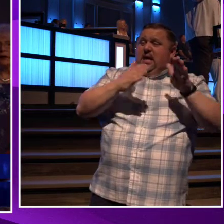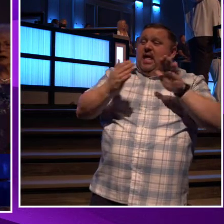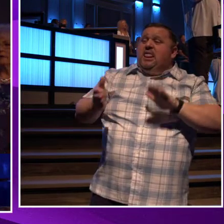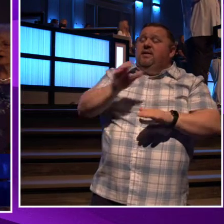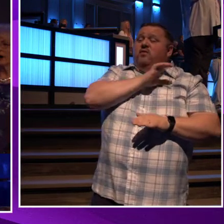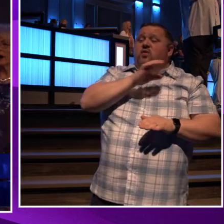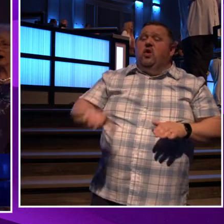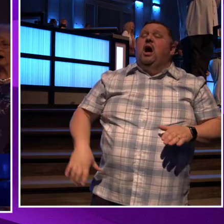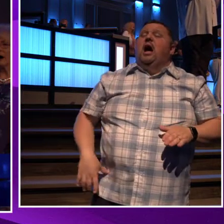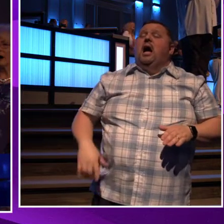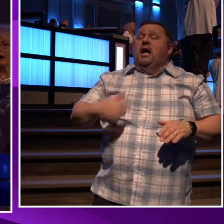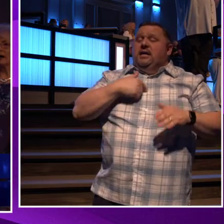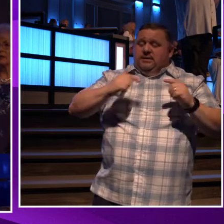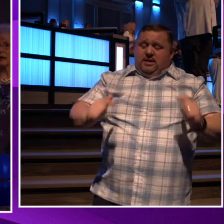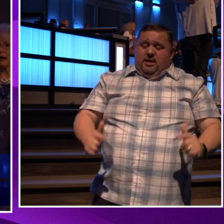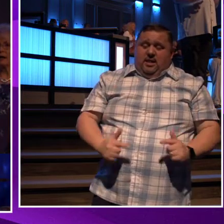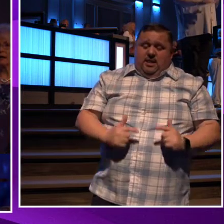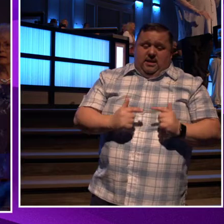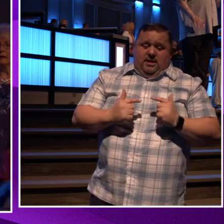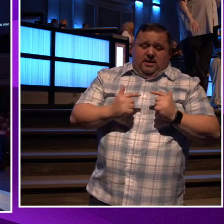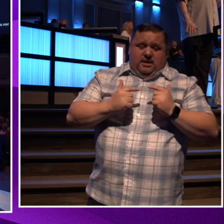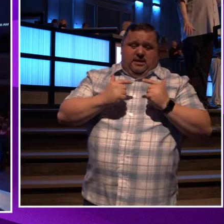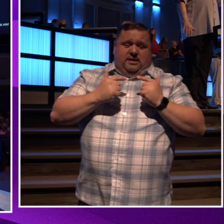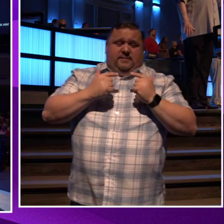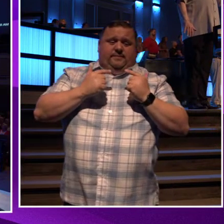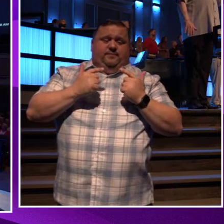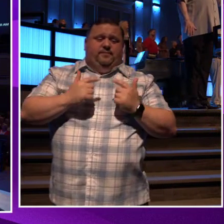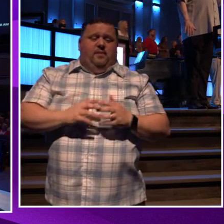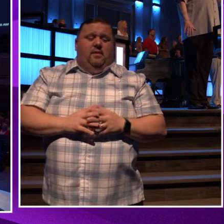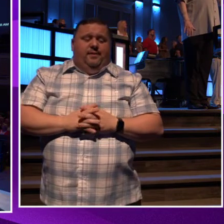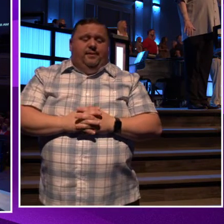Death of Christ I